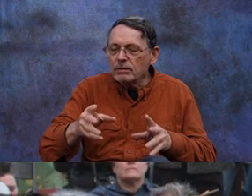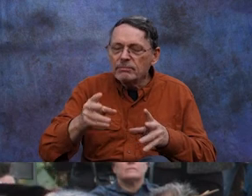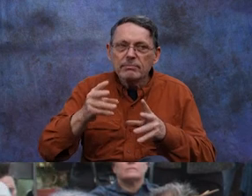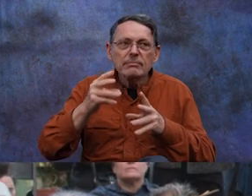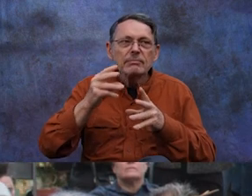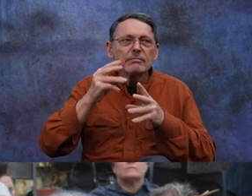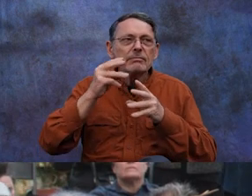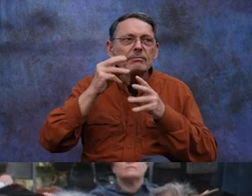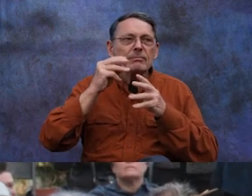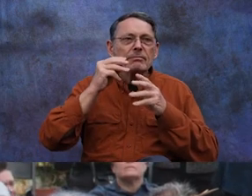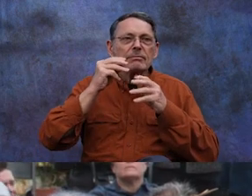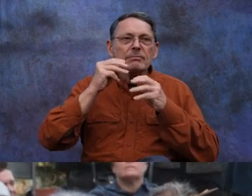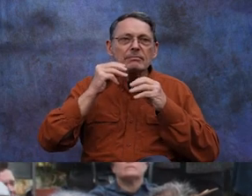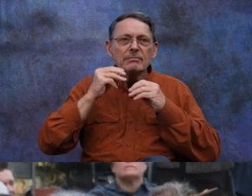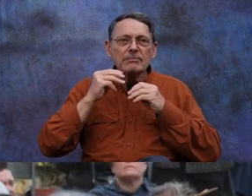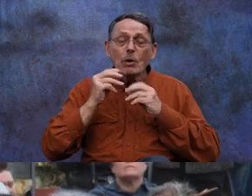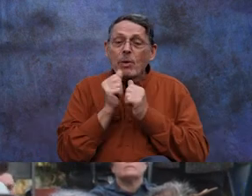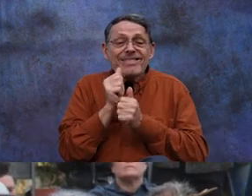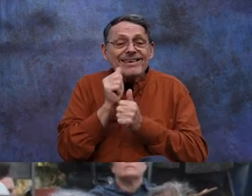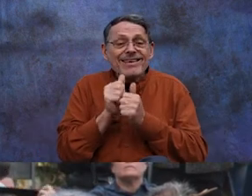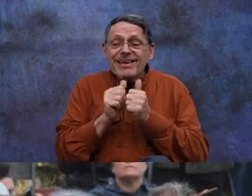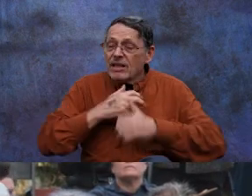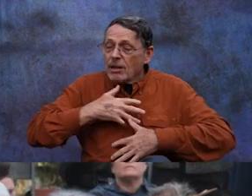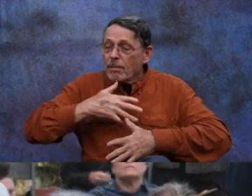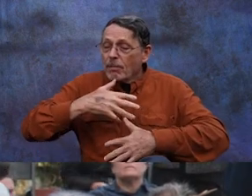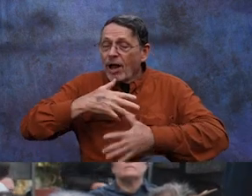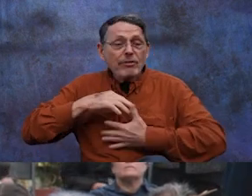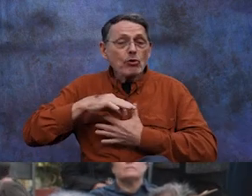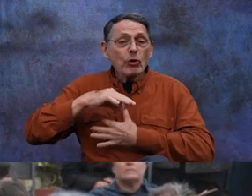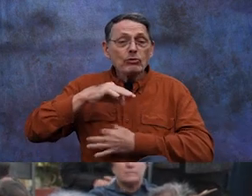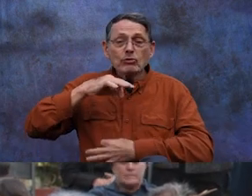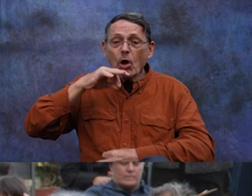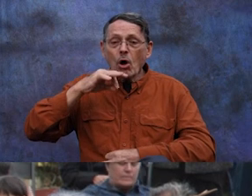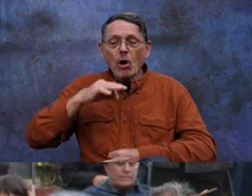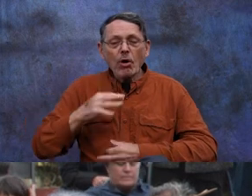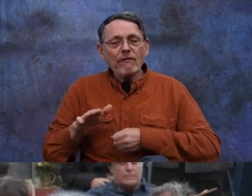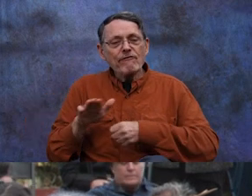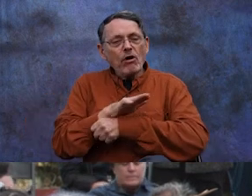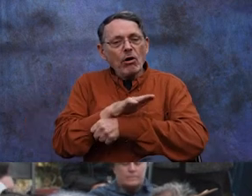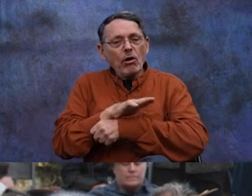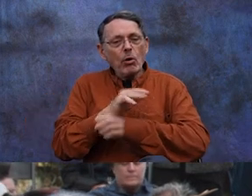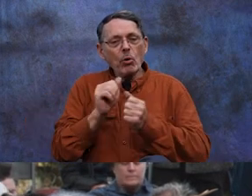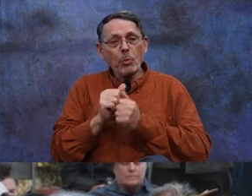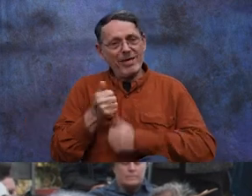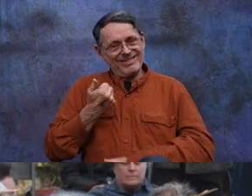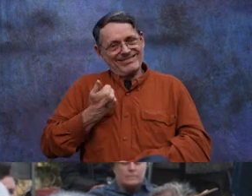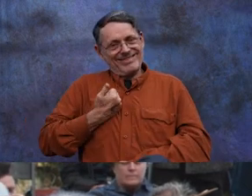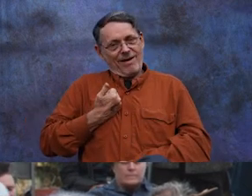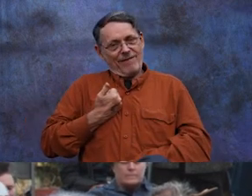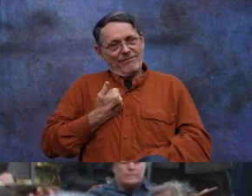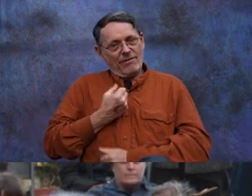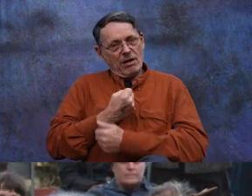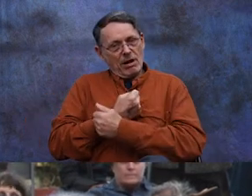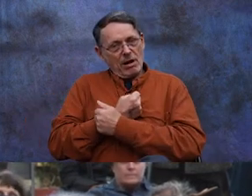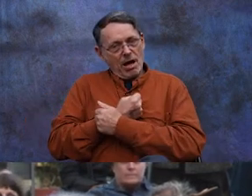with each breath, your spirit, your soul is filled with that self-love. And it is